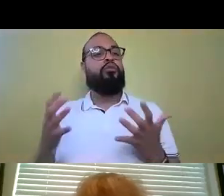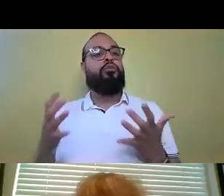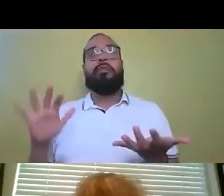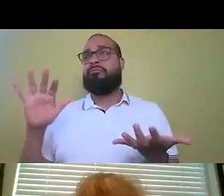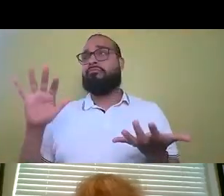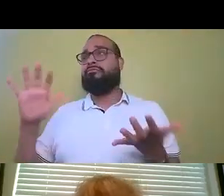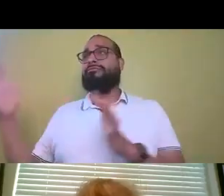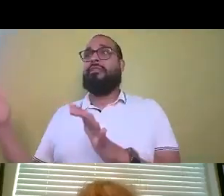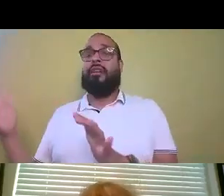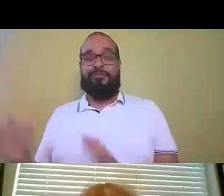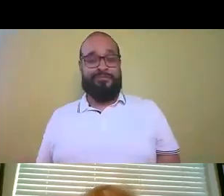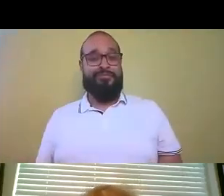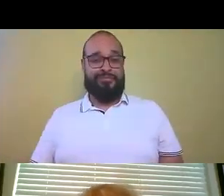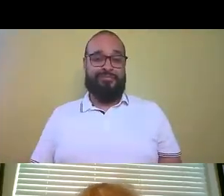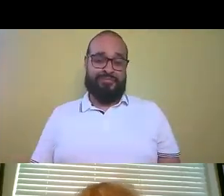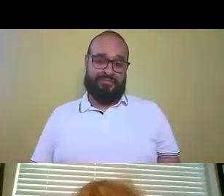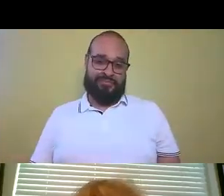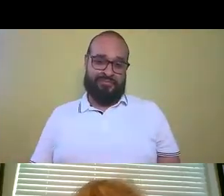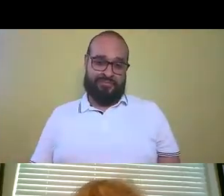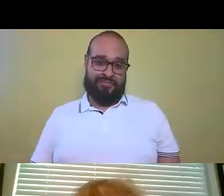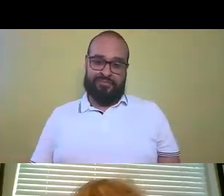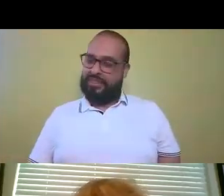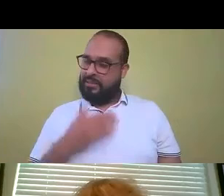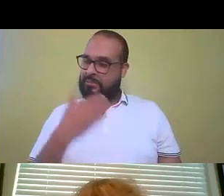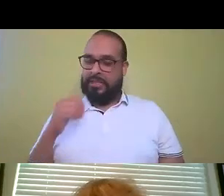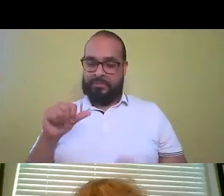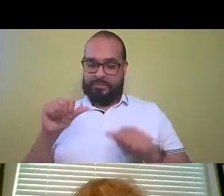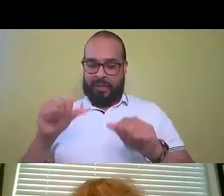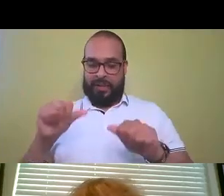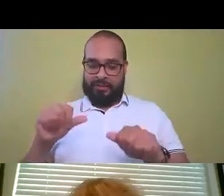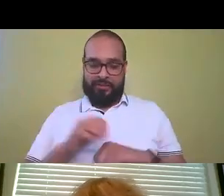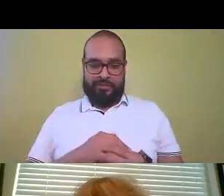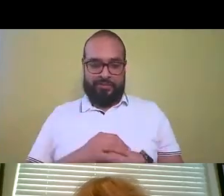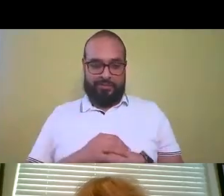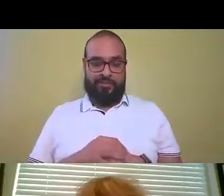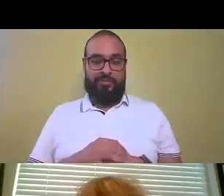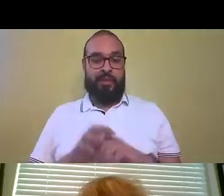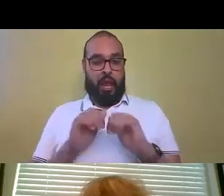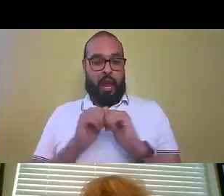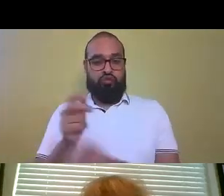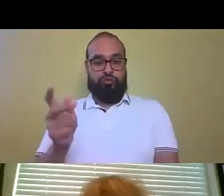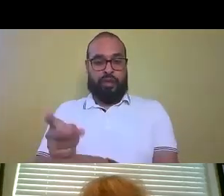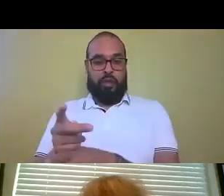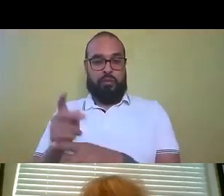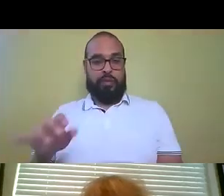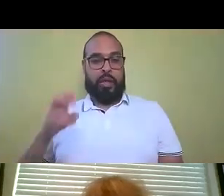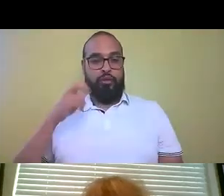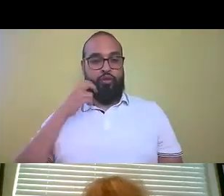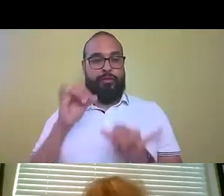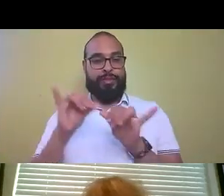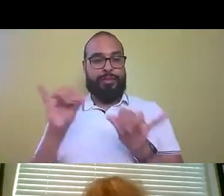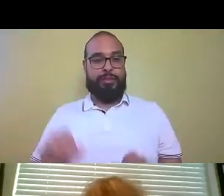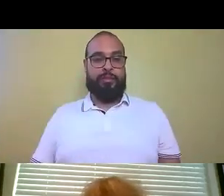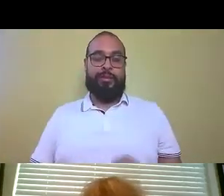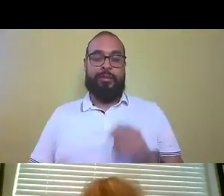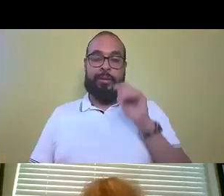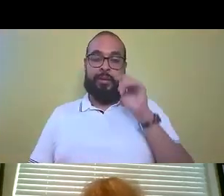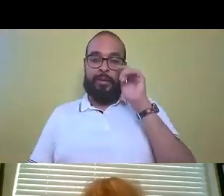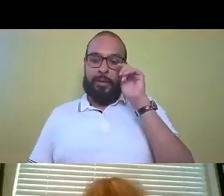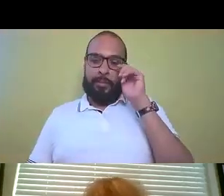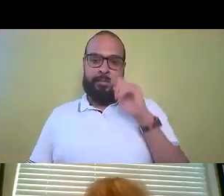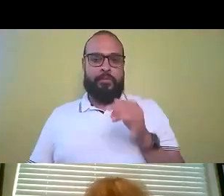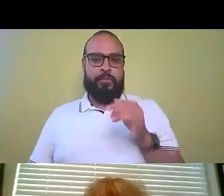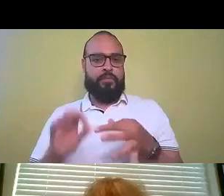best as we can. As best as we can. How can we take care of the nervous system needs the way we do in terms